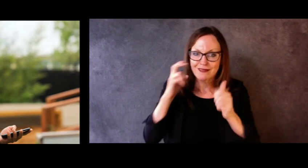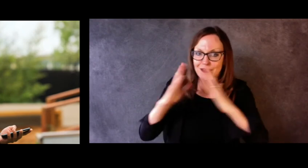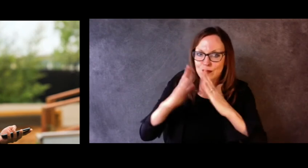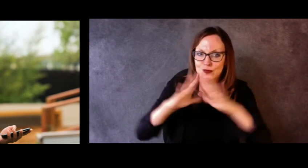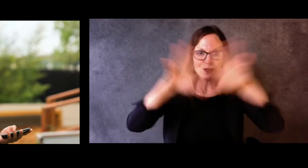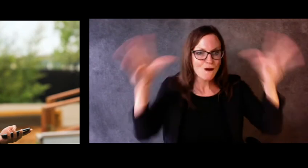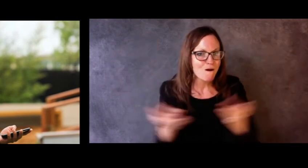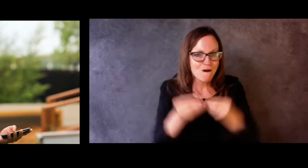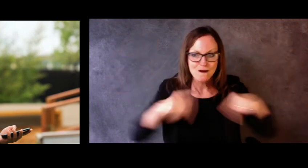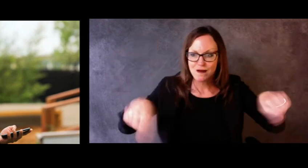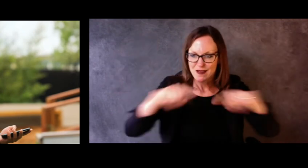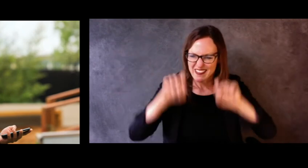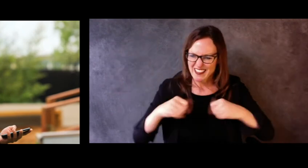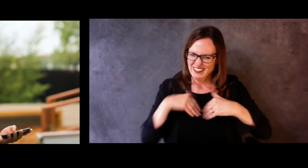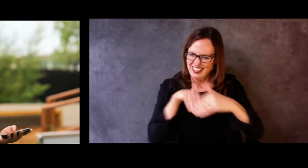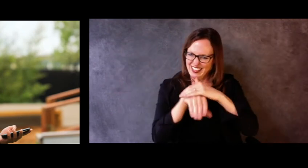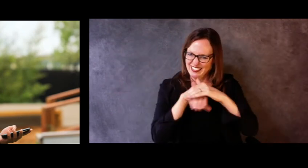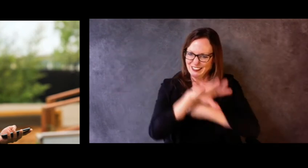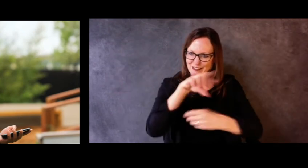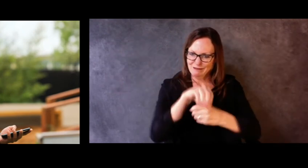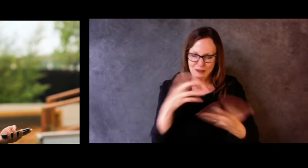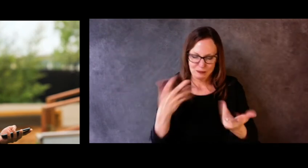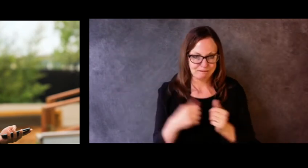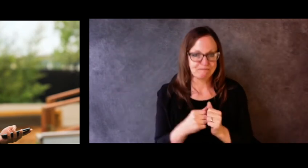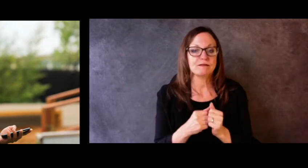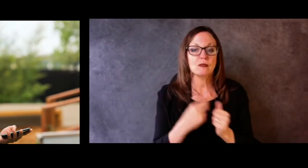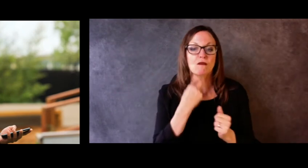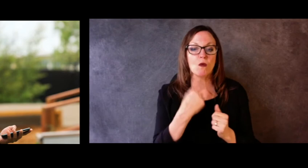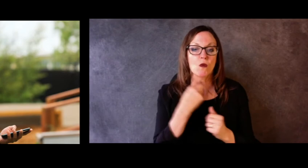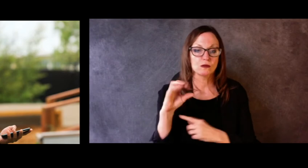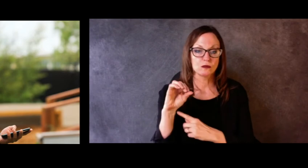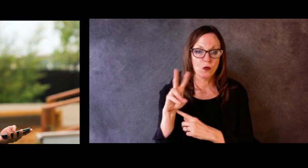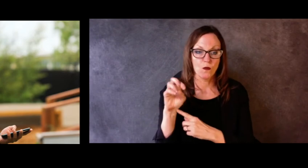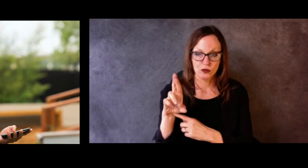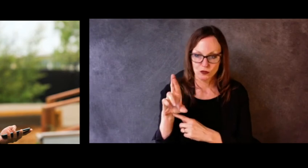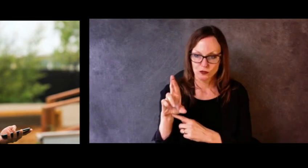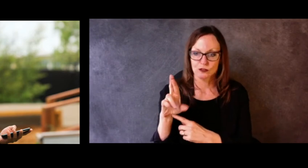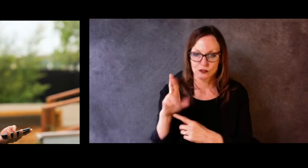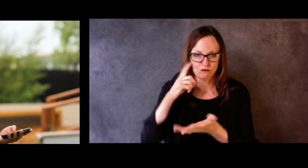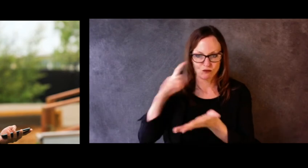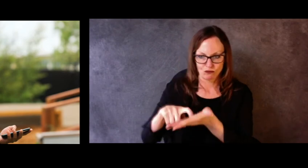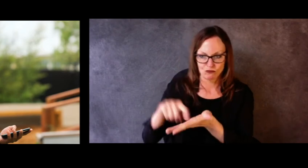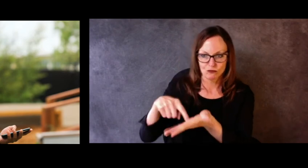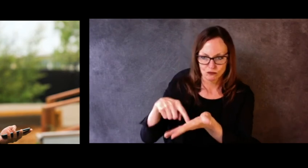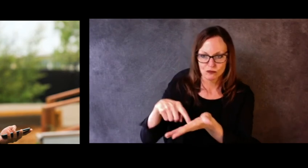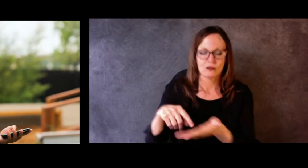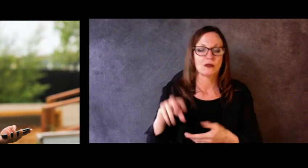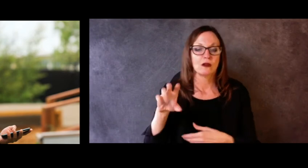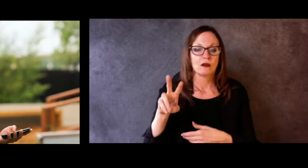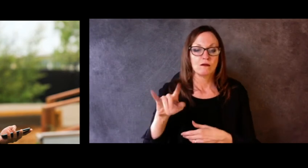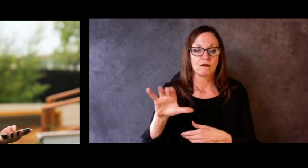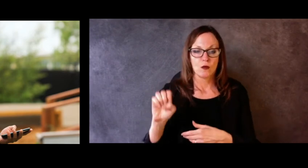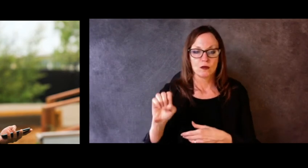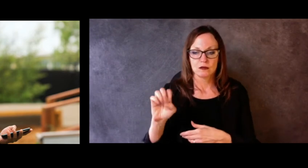VoiceOver, Apple's industry-leading screen reader. VoiceOver describes what's happening on your iPhone, iPad, Mac, Apple Watch,